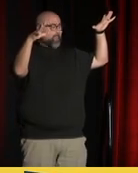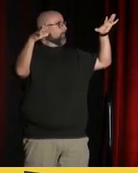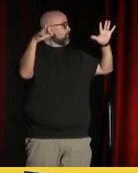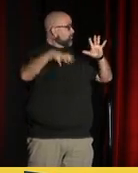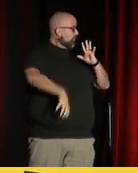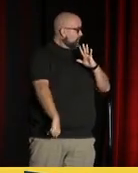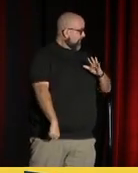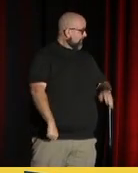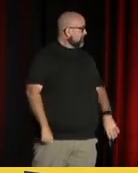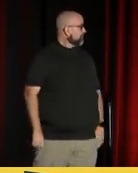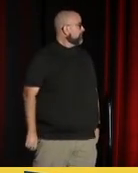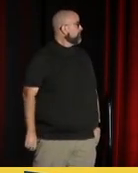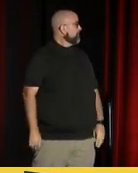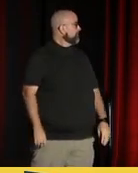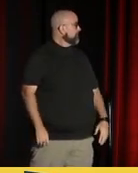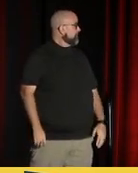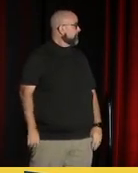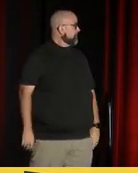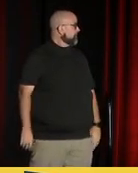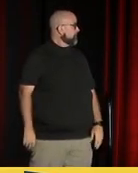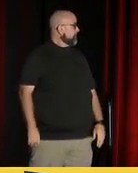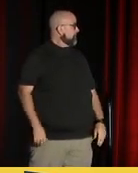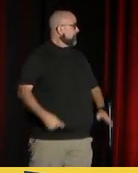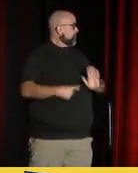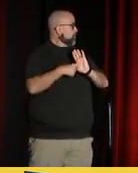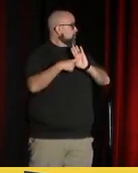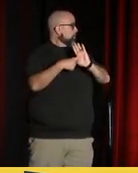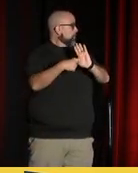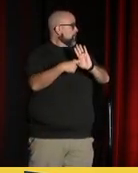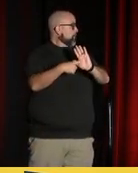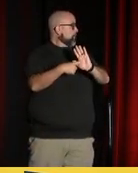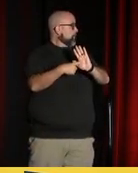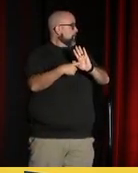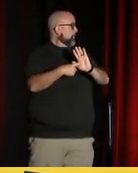Reach inside the bag. Show everybody the rope.